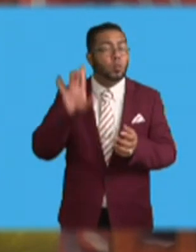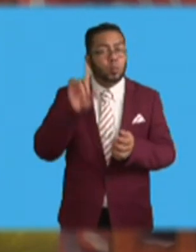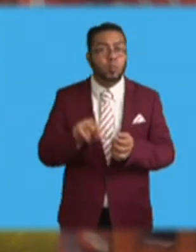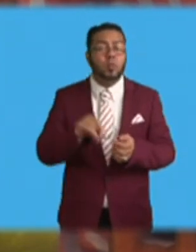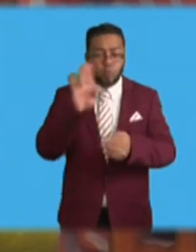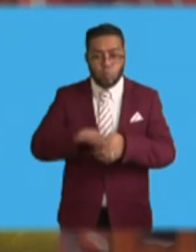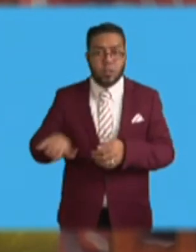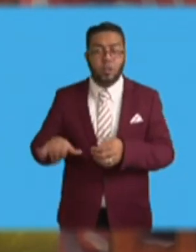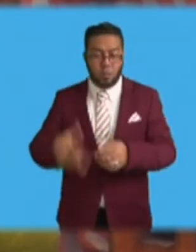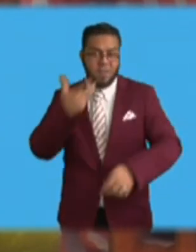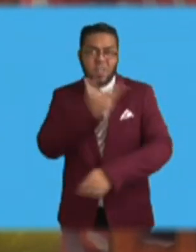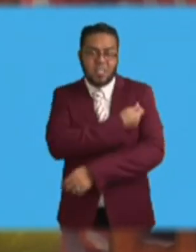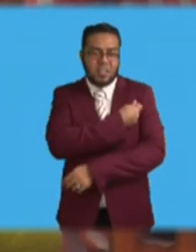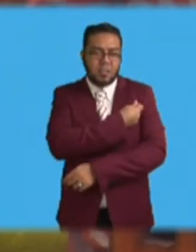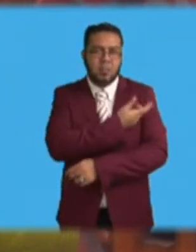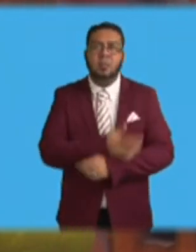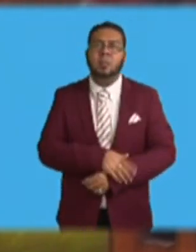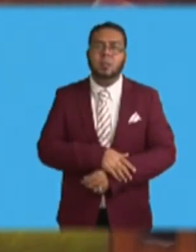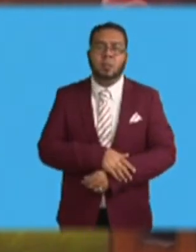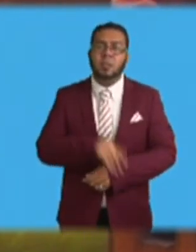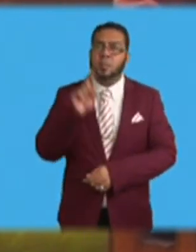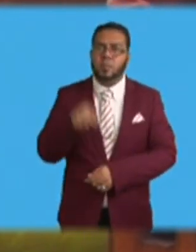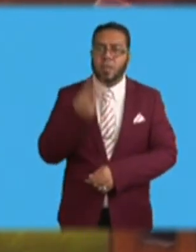to be vaccinated in this MES vaccine is close to